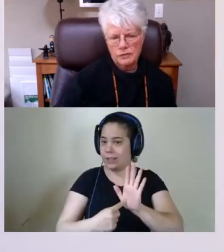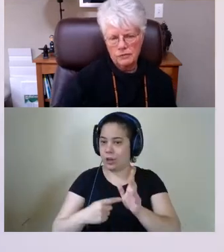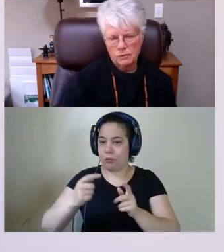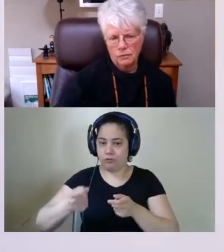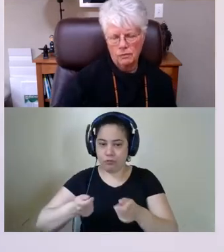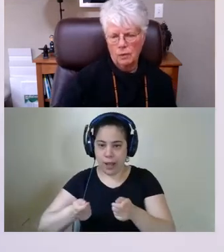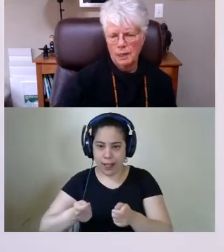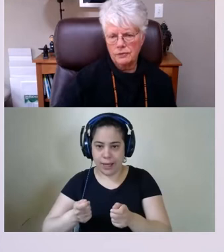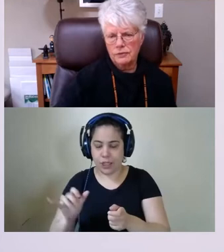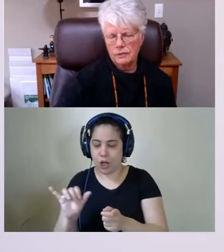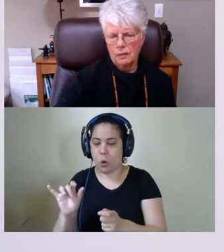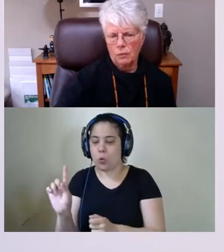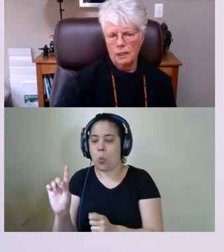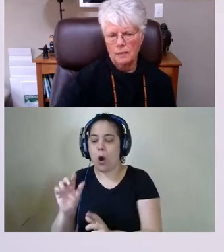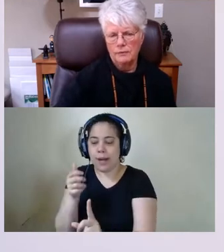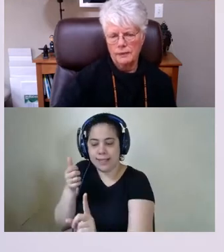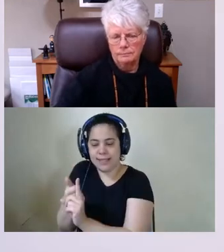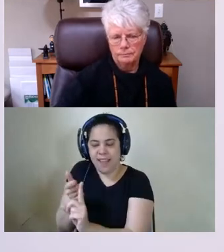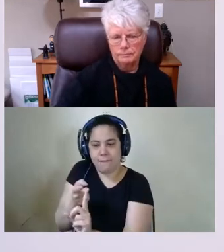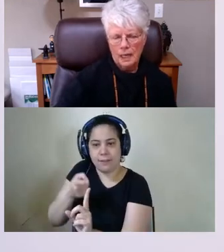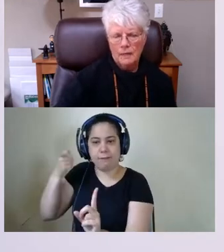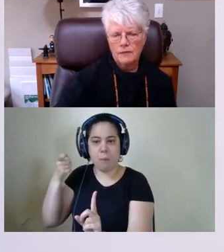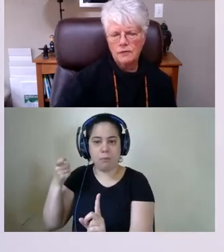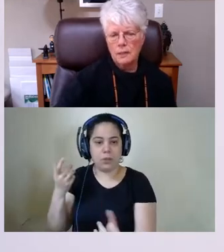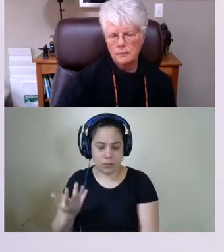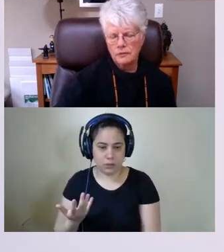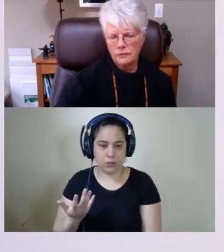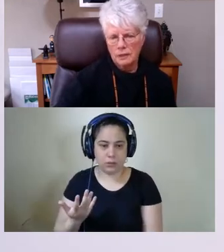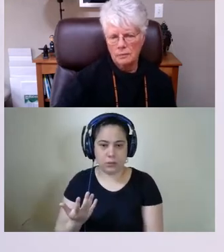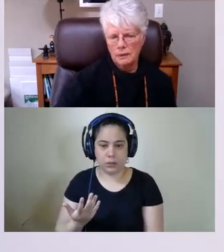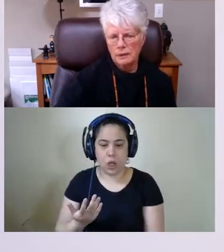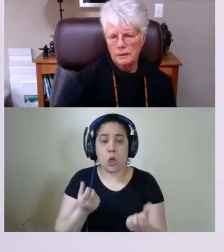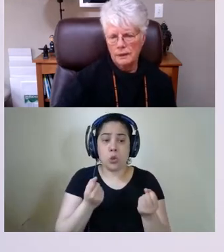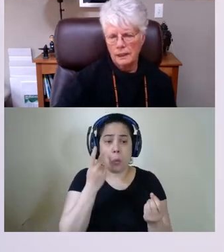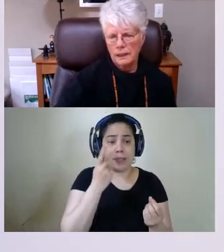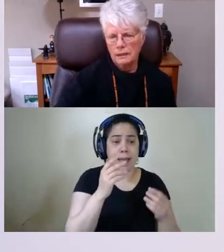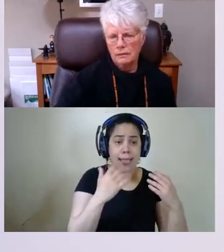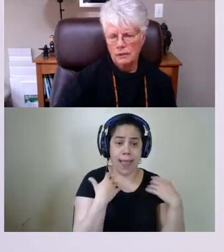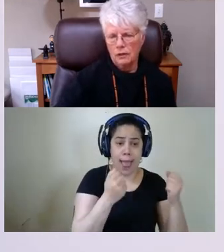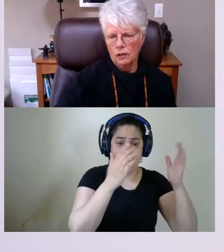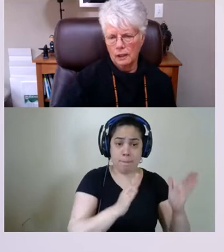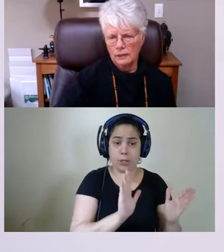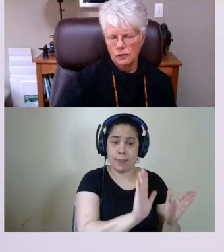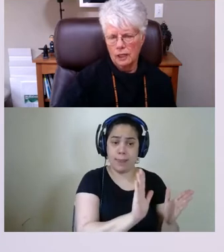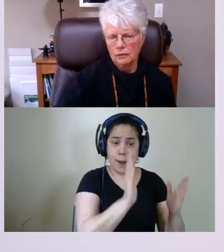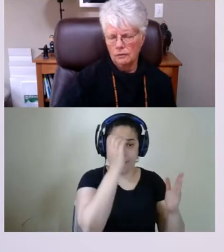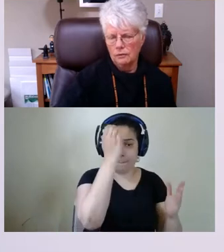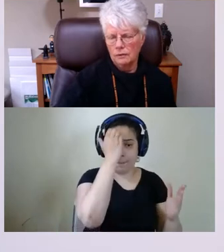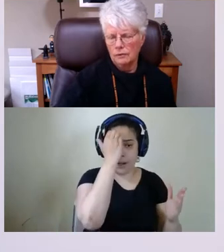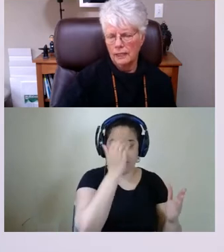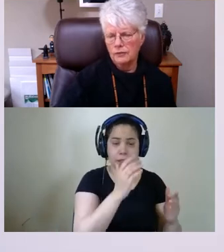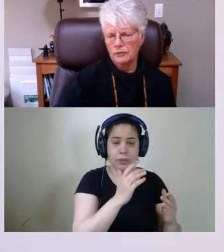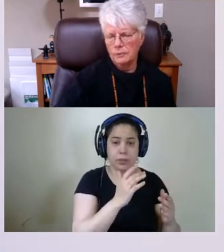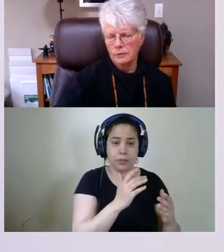does this robust network come from? This comes from the early child,